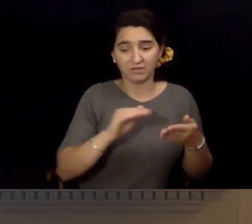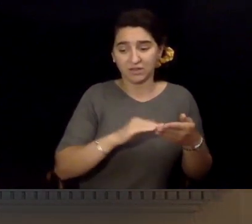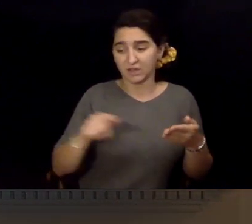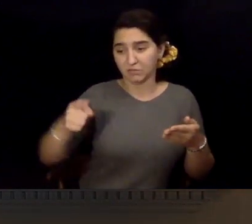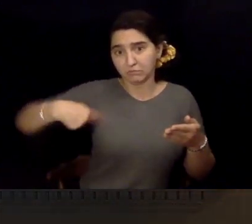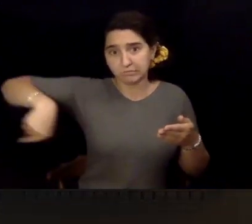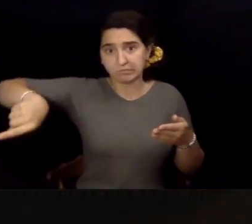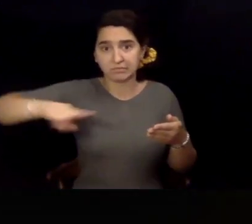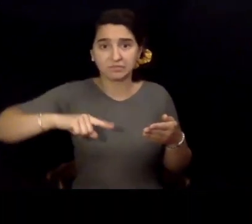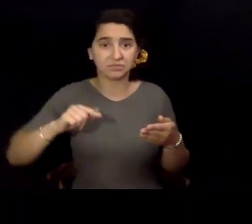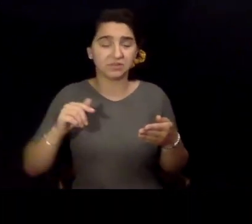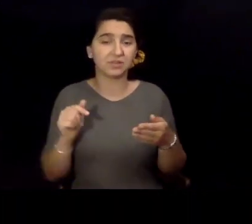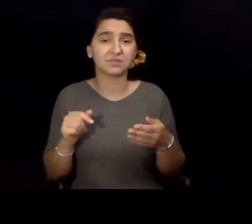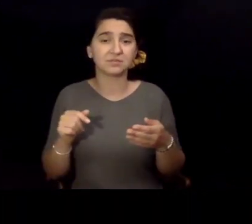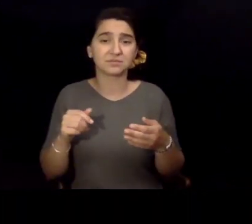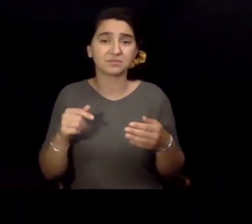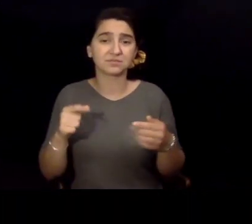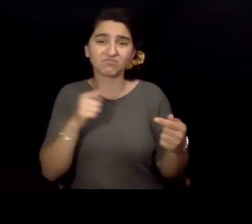Amen.